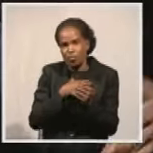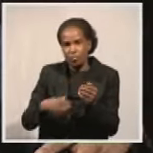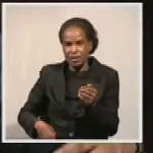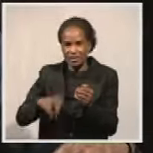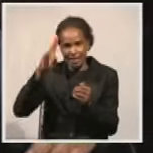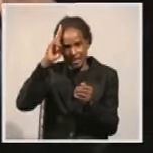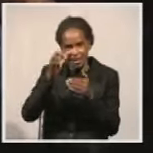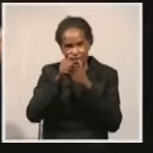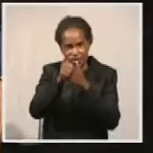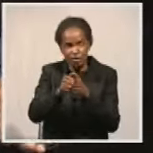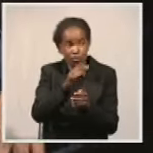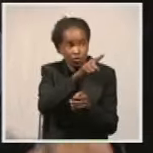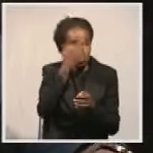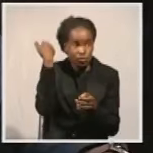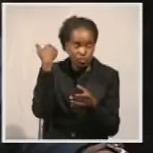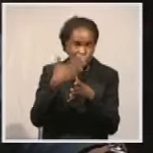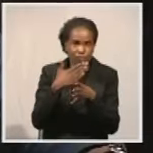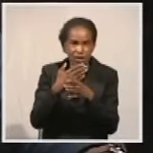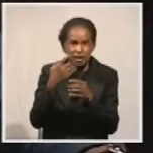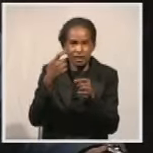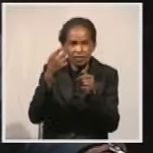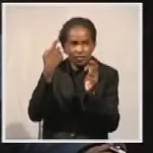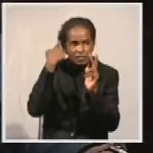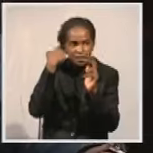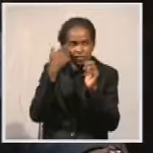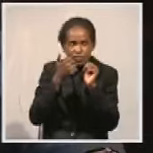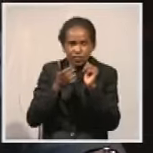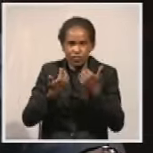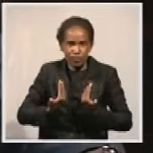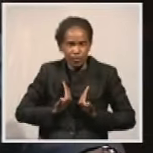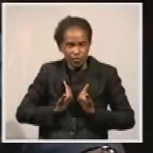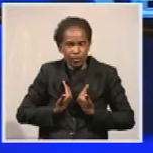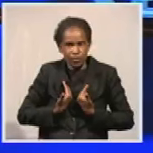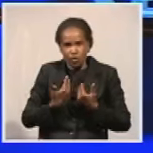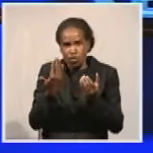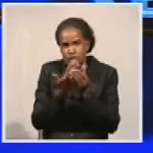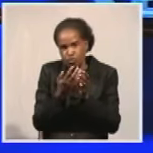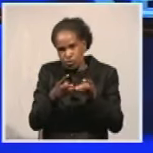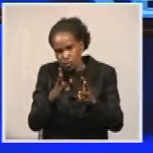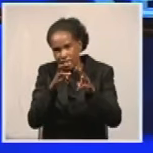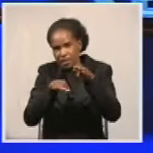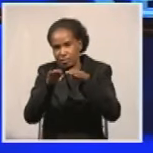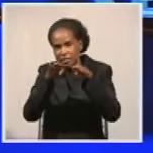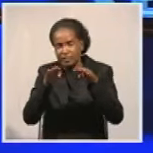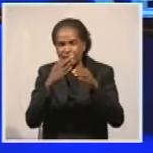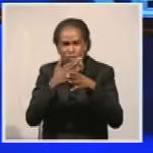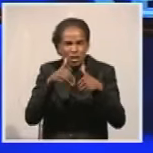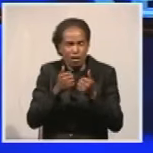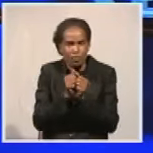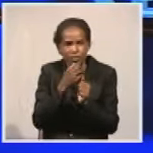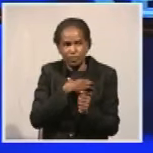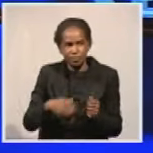this brand new constitution that you must implement. Mm. Yeah. You know,